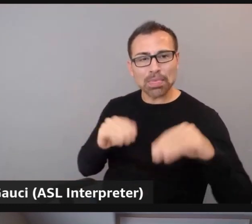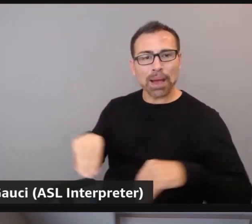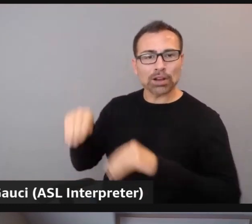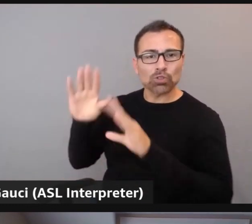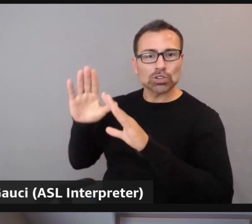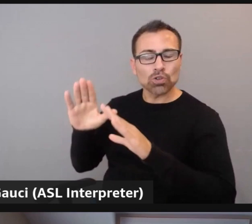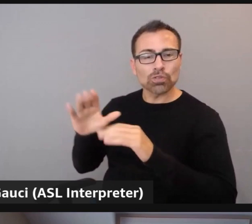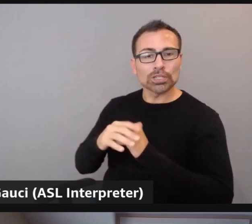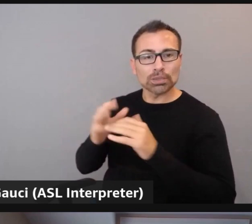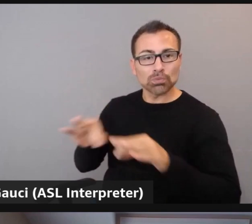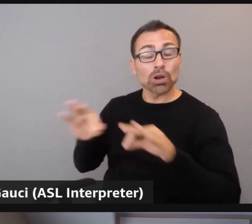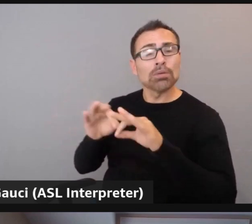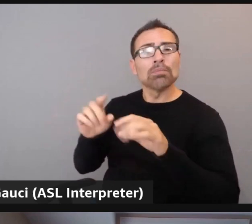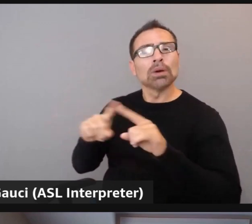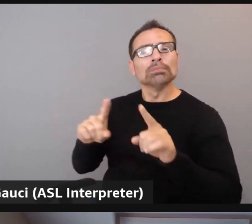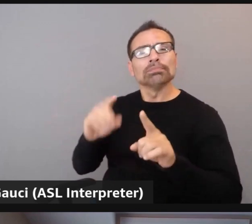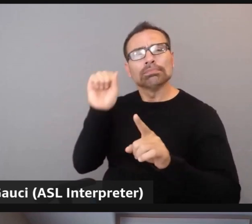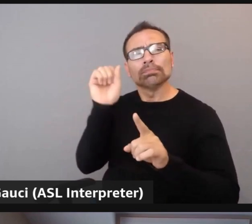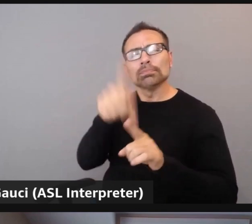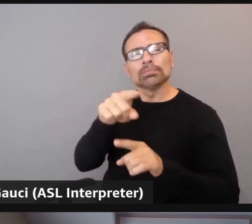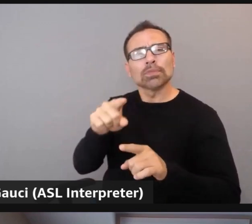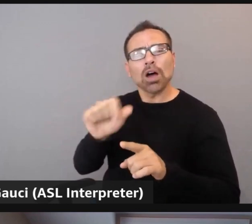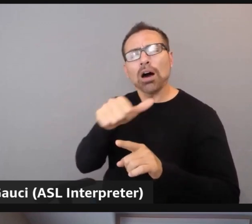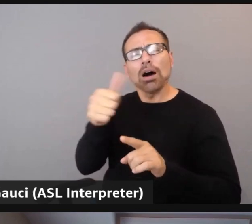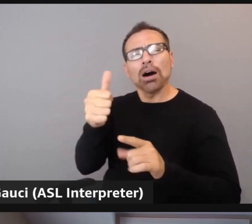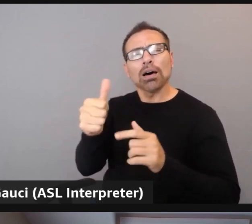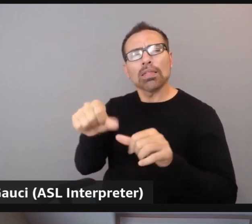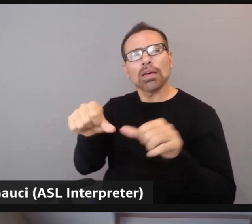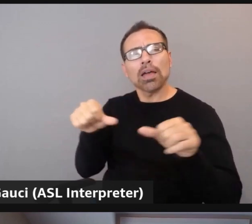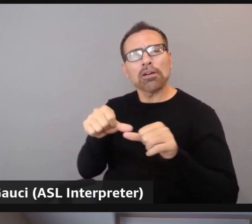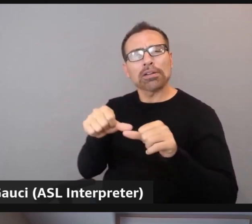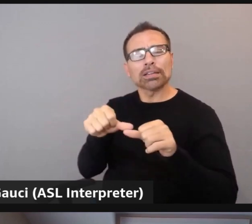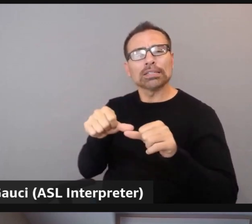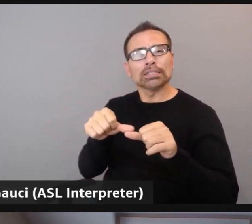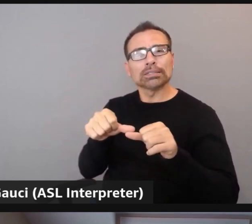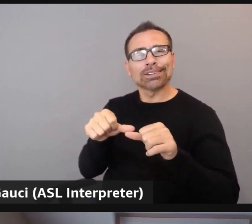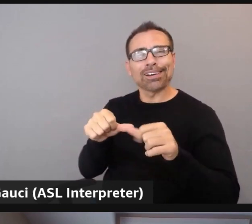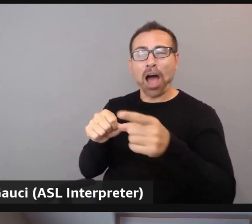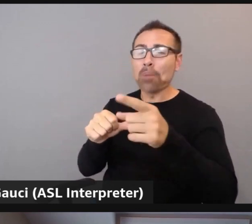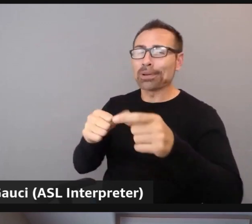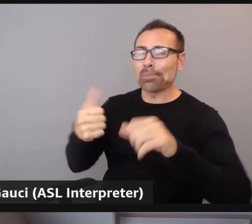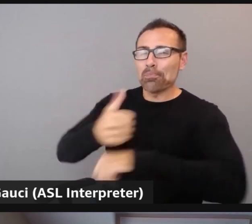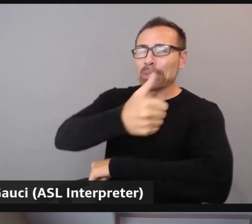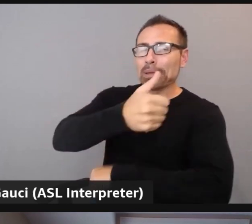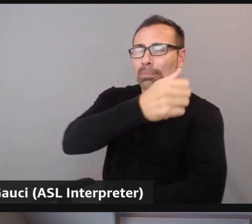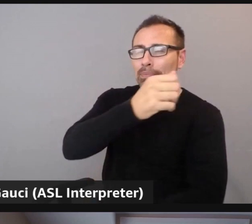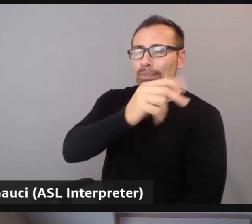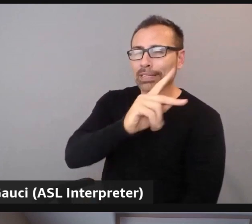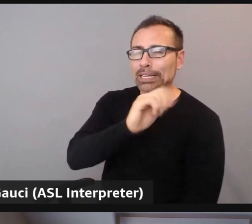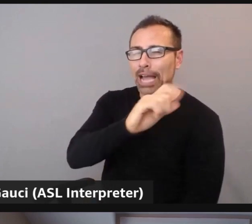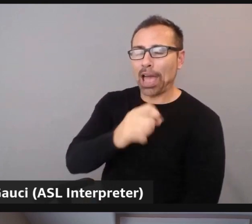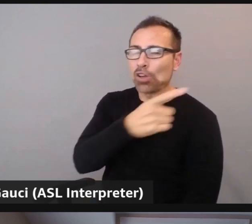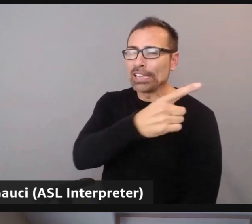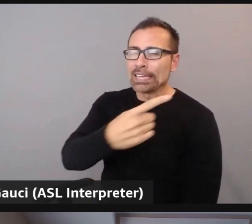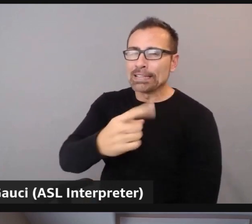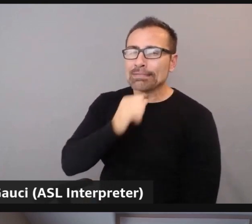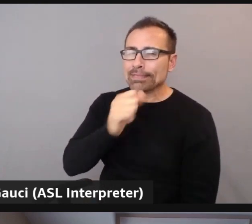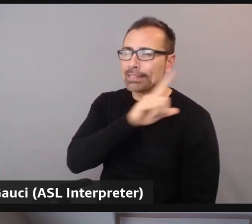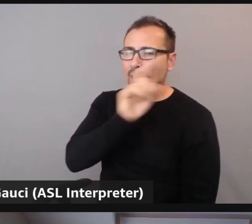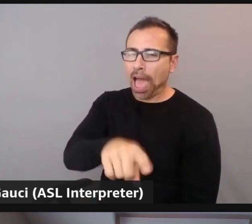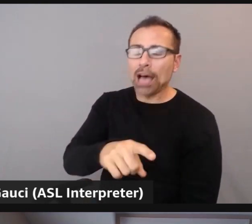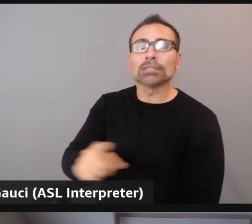any other areas, Jessica, that I've kind of failed to, or Kyle? I'll blame Kyle on this. That Kyle failed to ask you